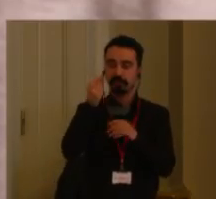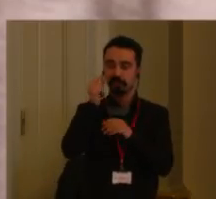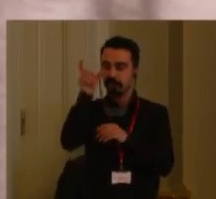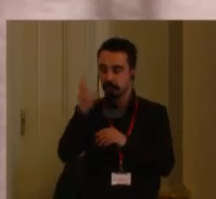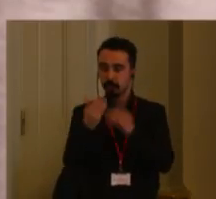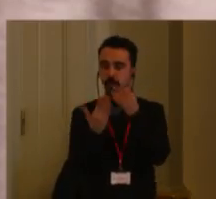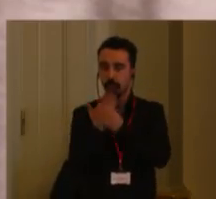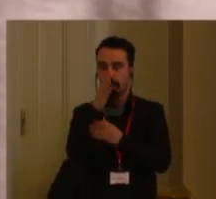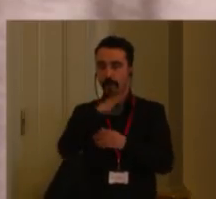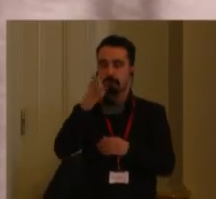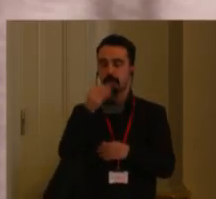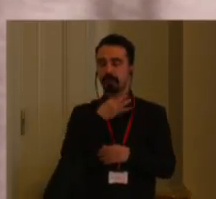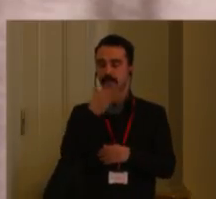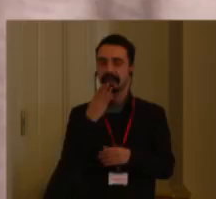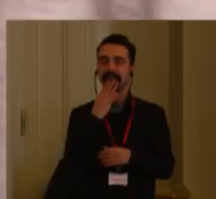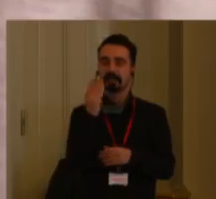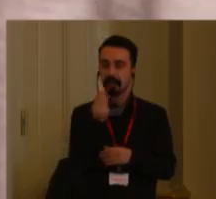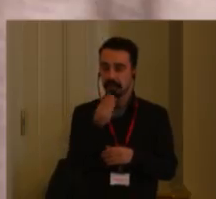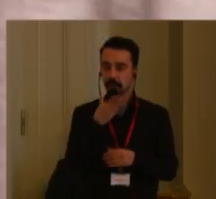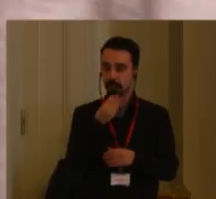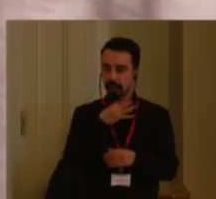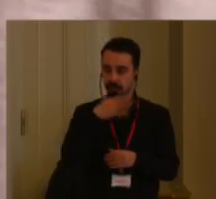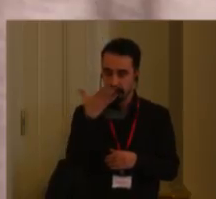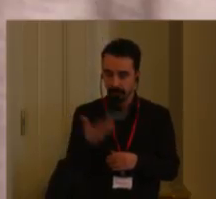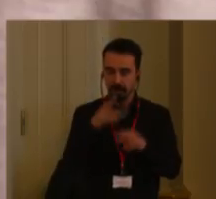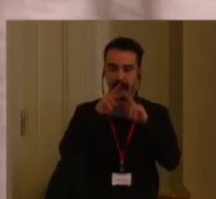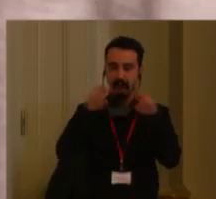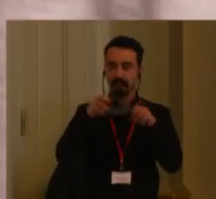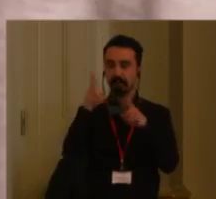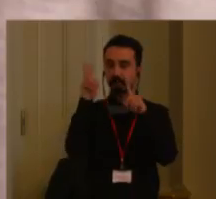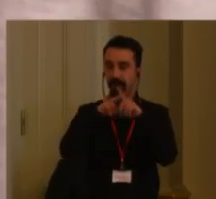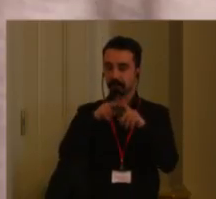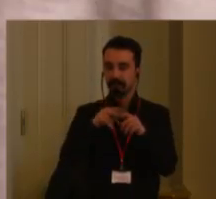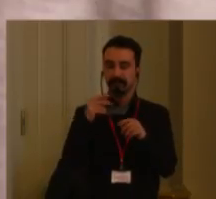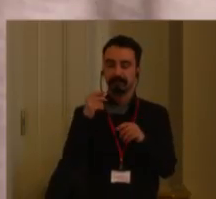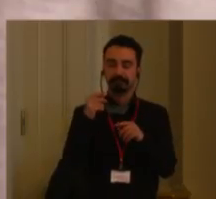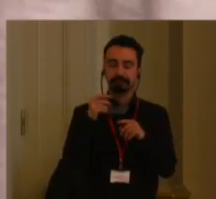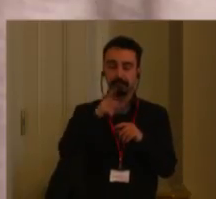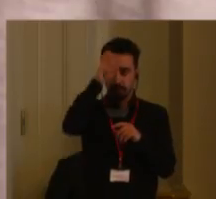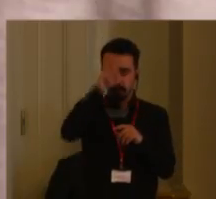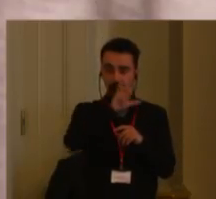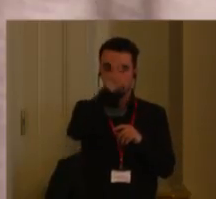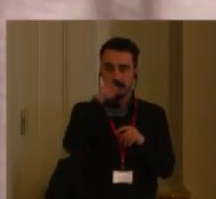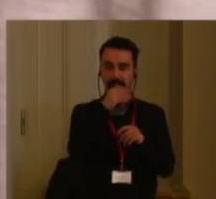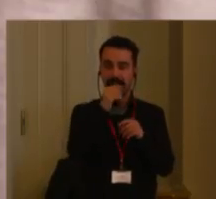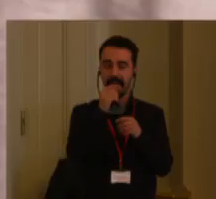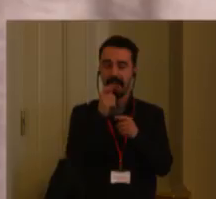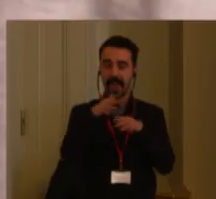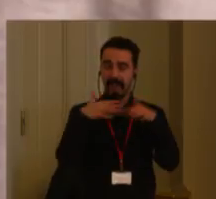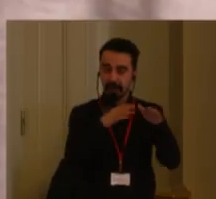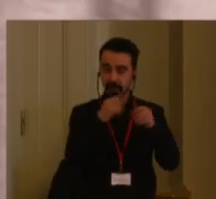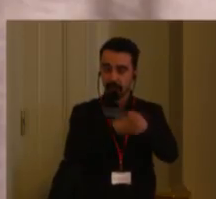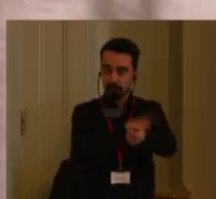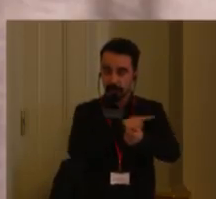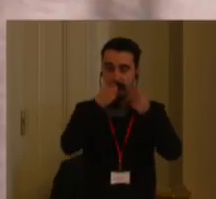in the research, as well as the Next Generation Turkey Task Force, our academic advisors, and a